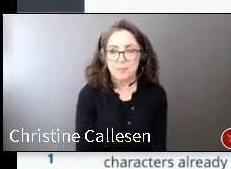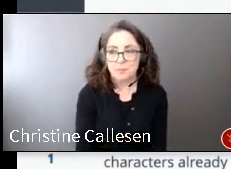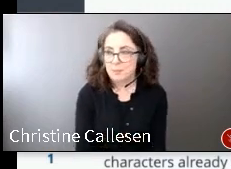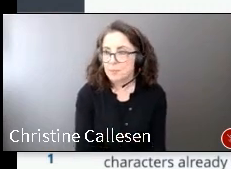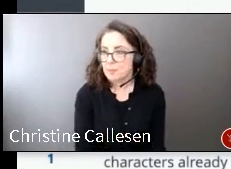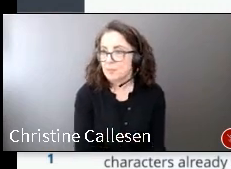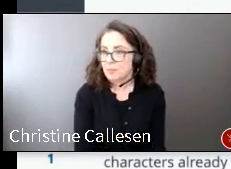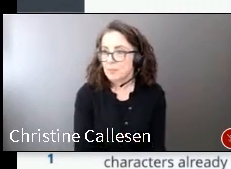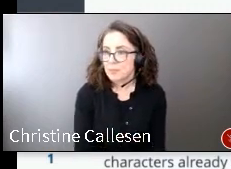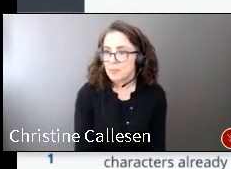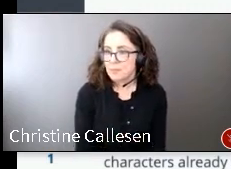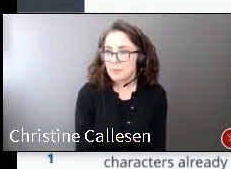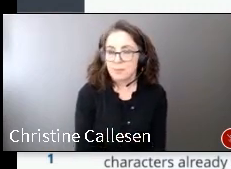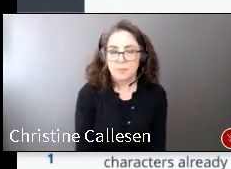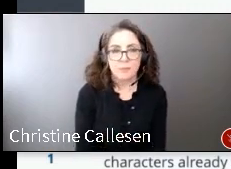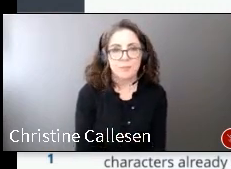In